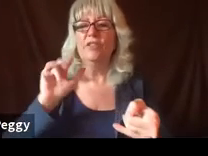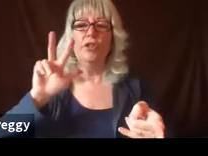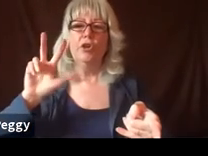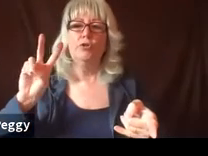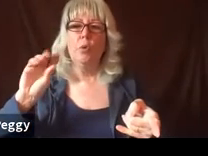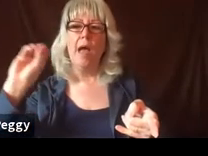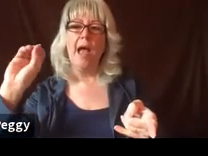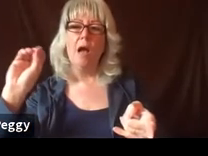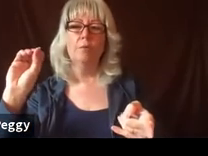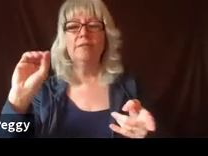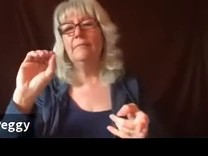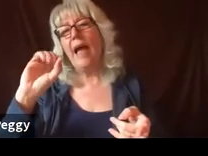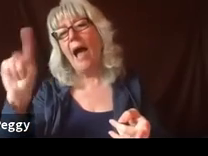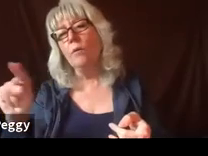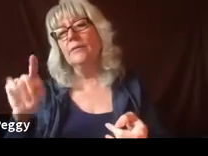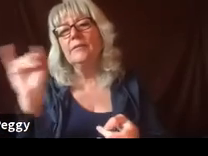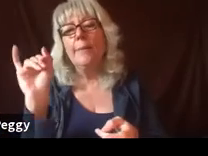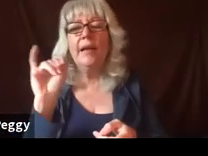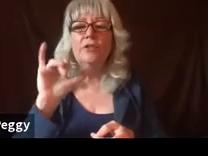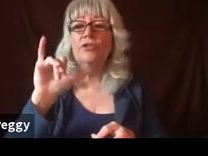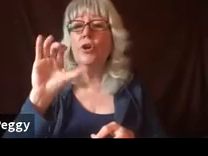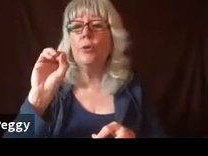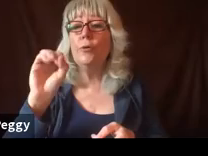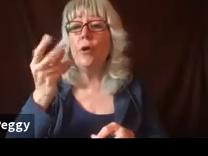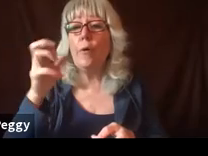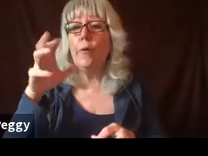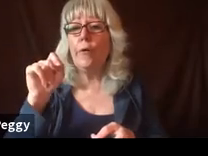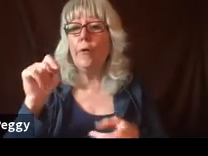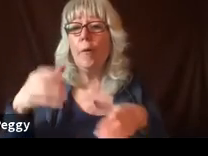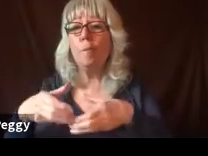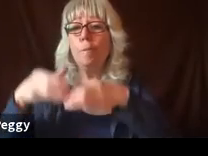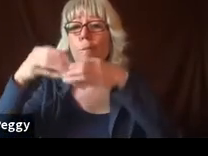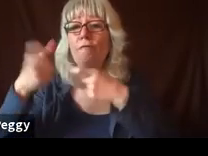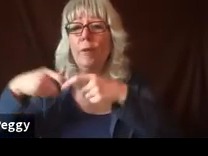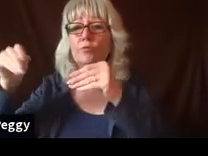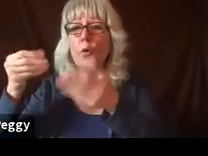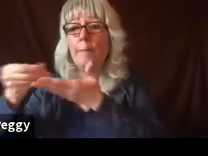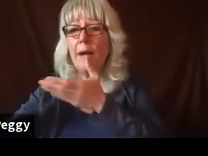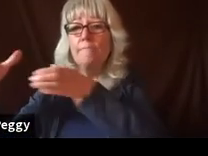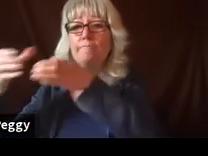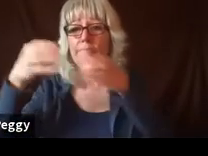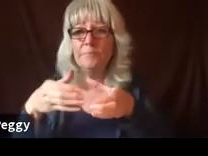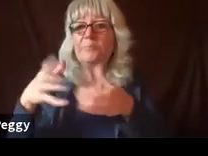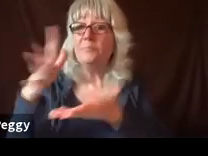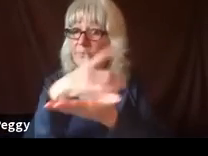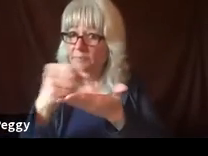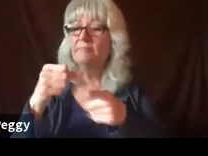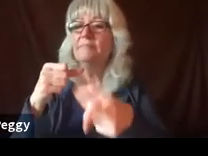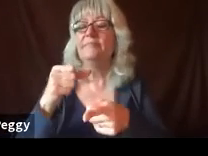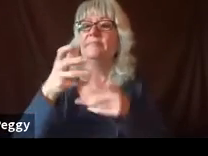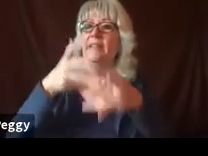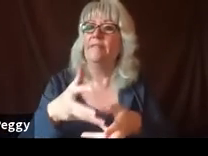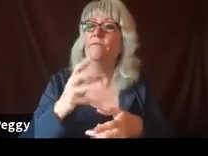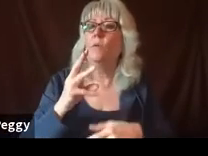like a large yogurt tub would be perfect. The paint will stain the container a little, so you